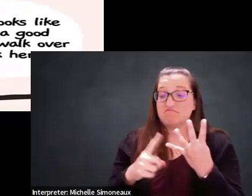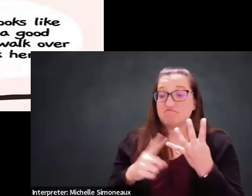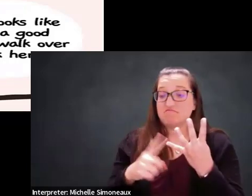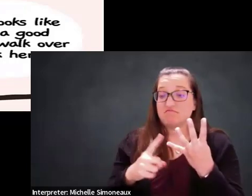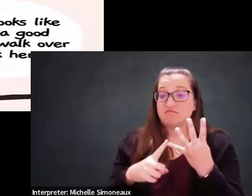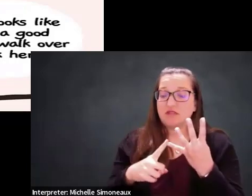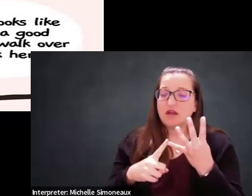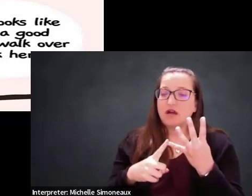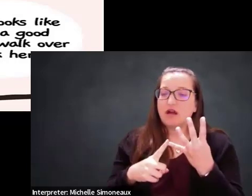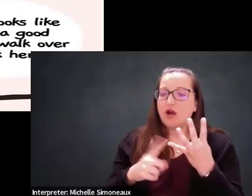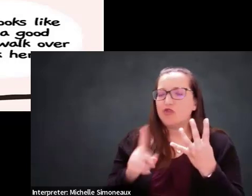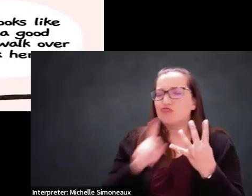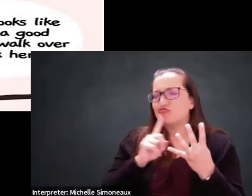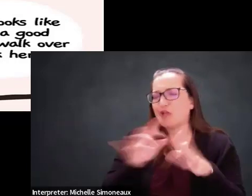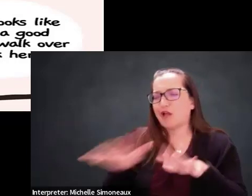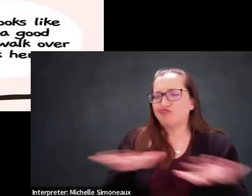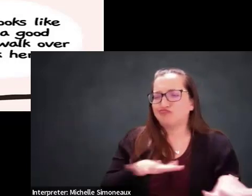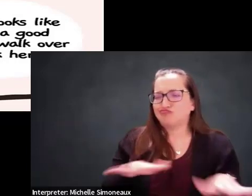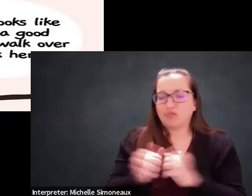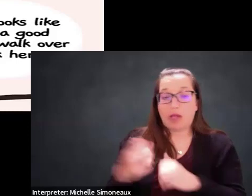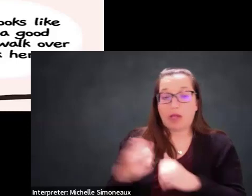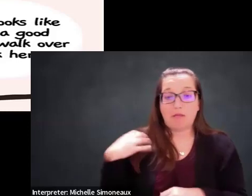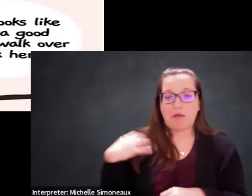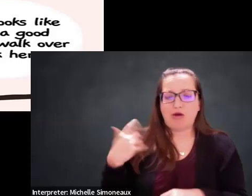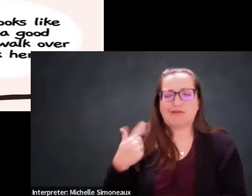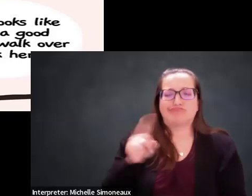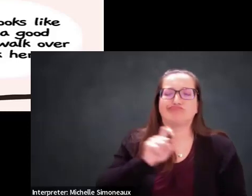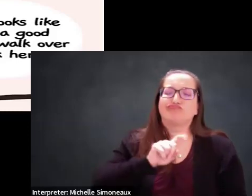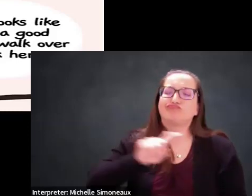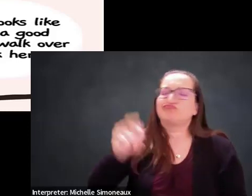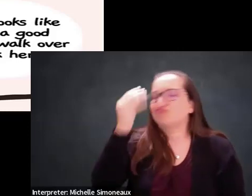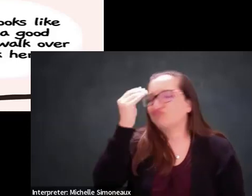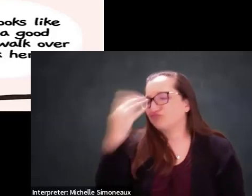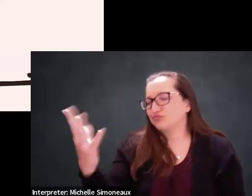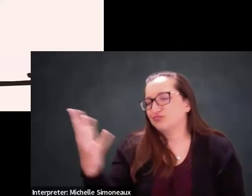a very informal relationship with your boss and you're just going to walk over and just let them know.